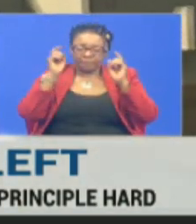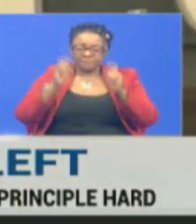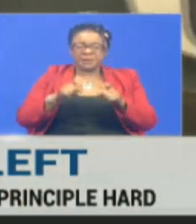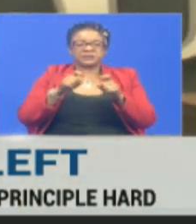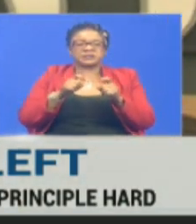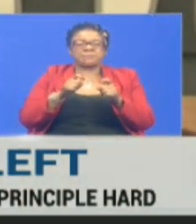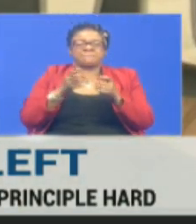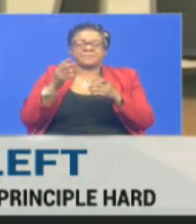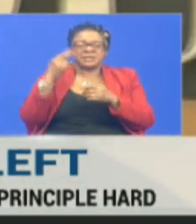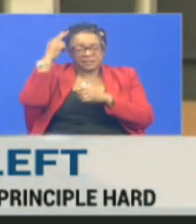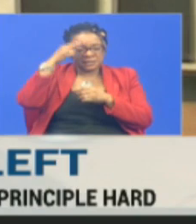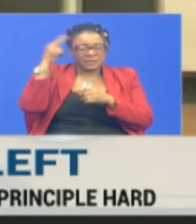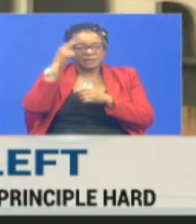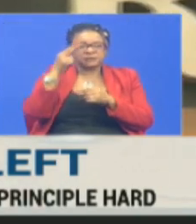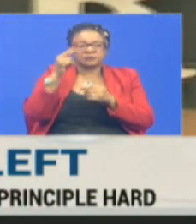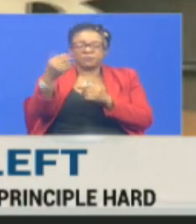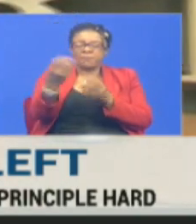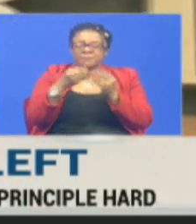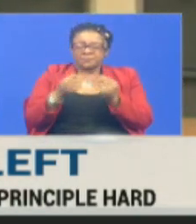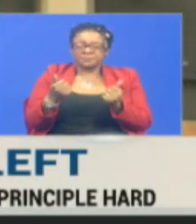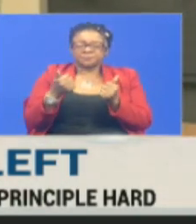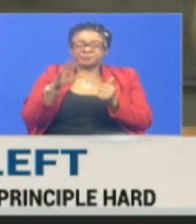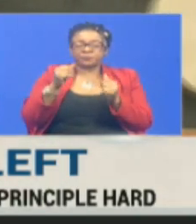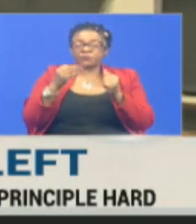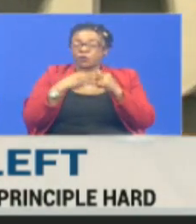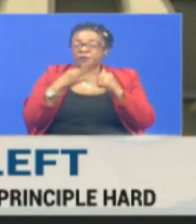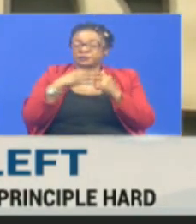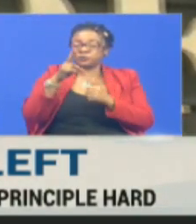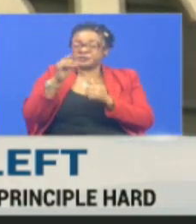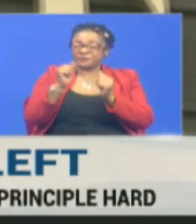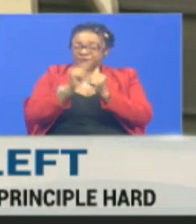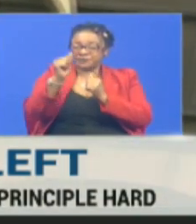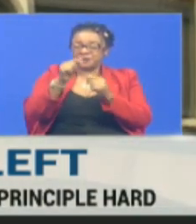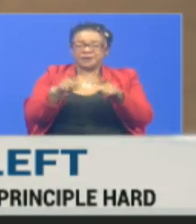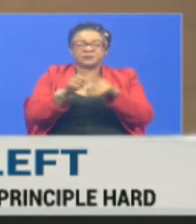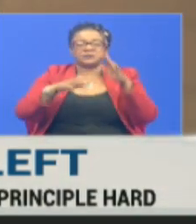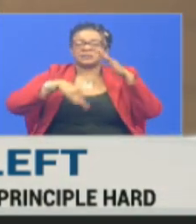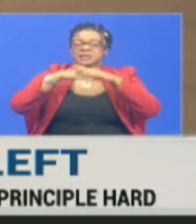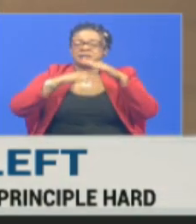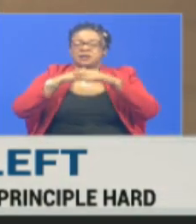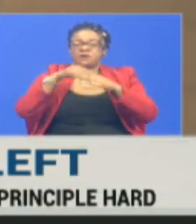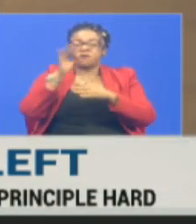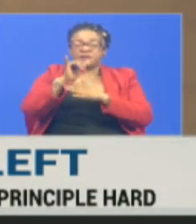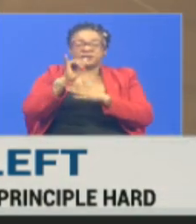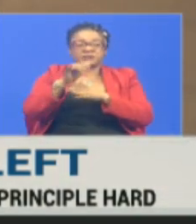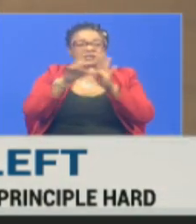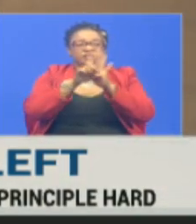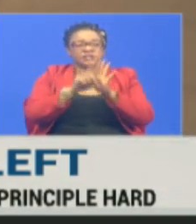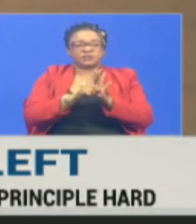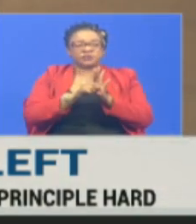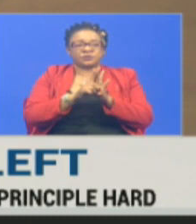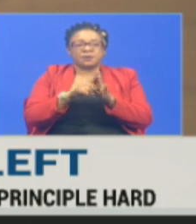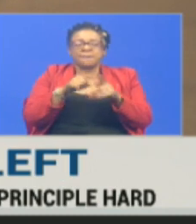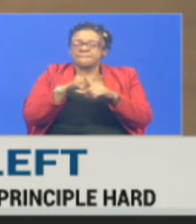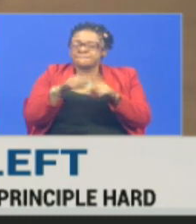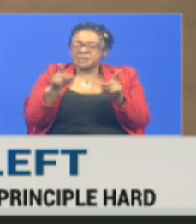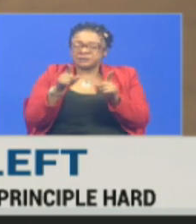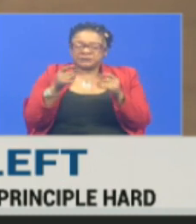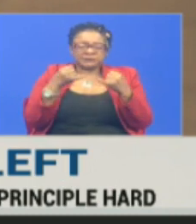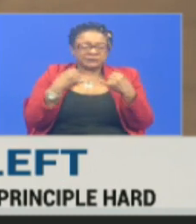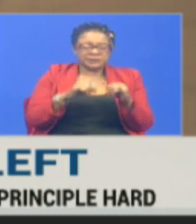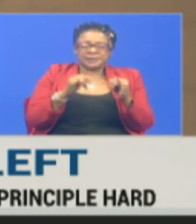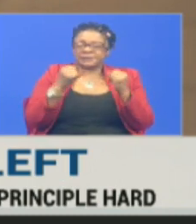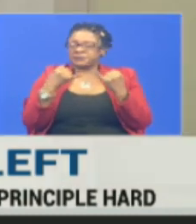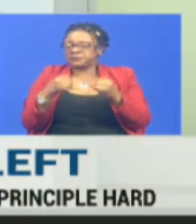the 27th of August 2015 as a deadline for the enactment of suitable legislation. But all attempts by Parliament